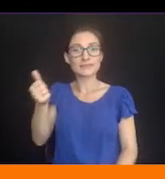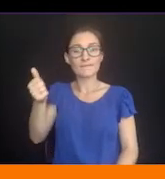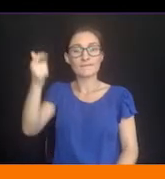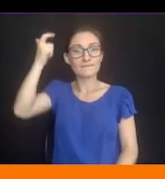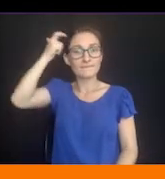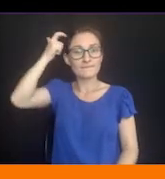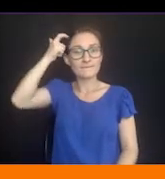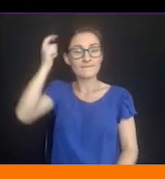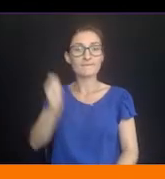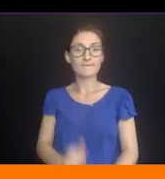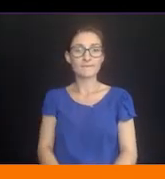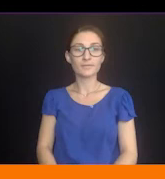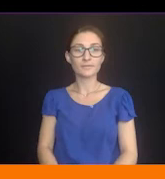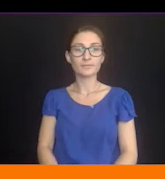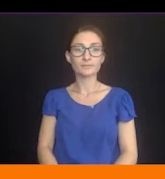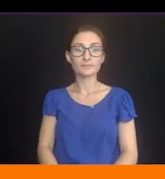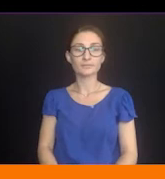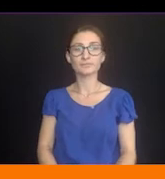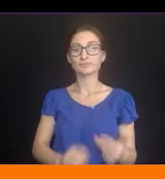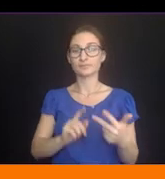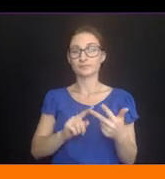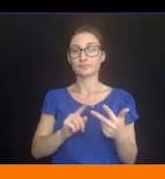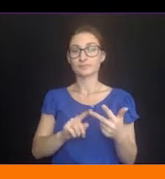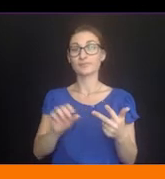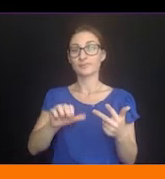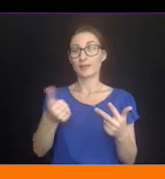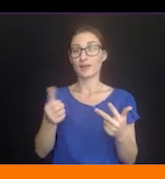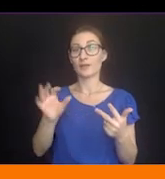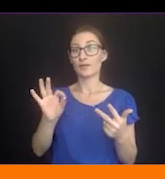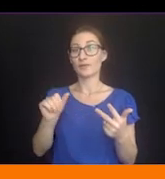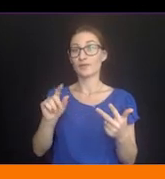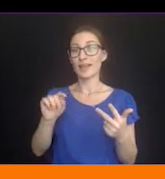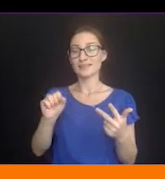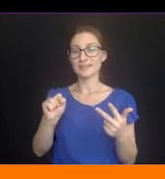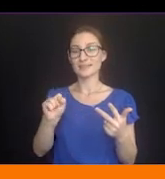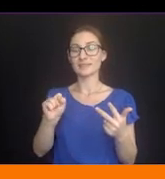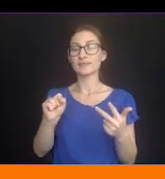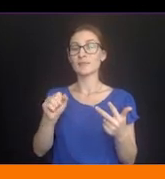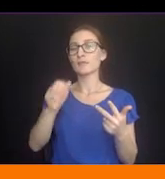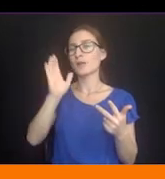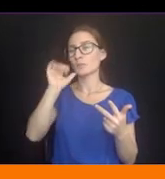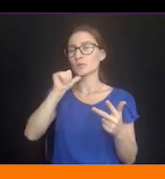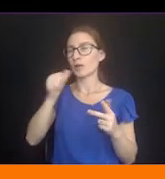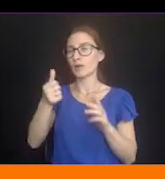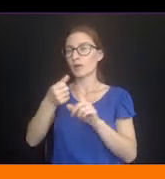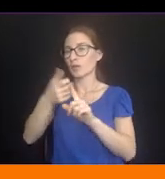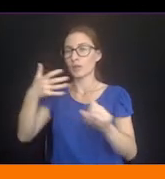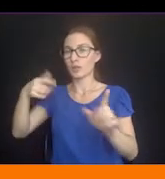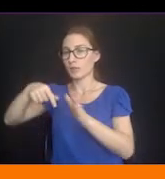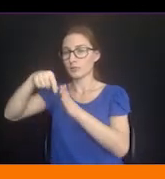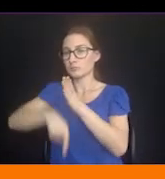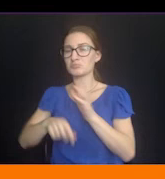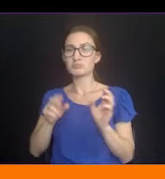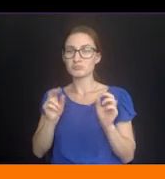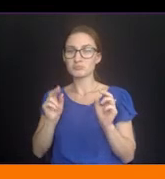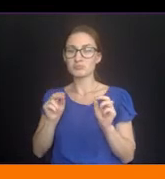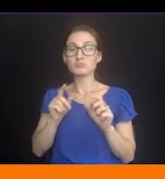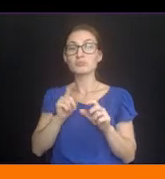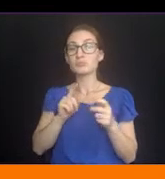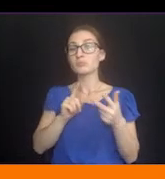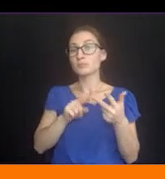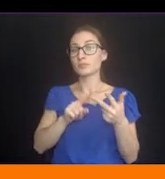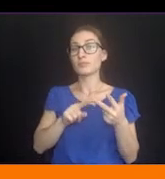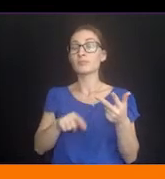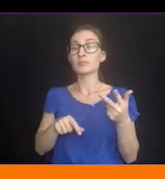taught my brain I've taught my brain how to shift on its own. The other very important facet that I